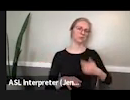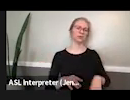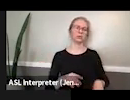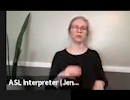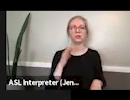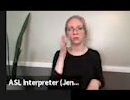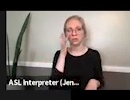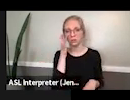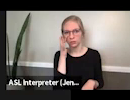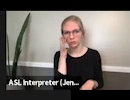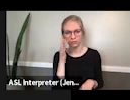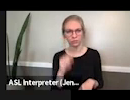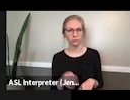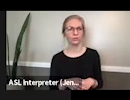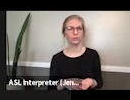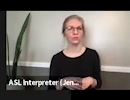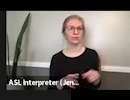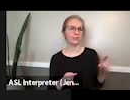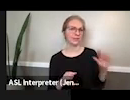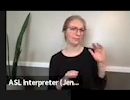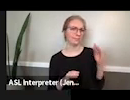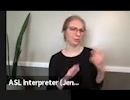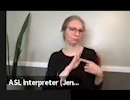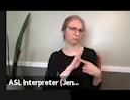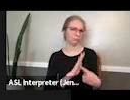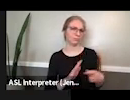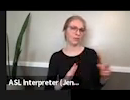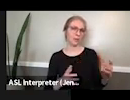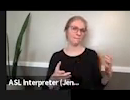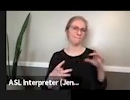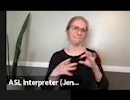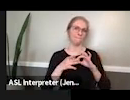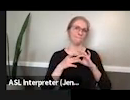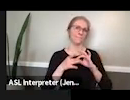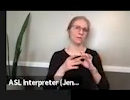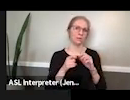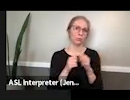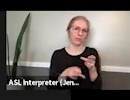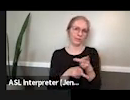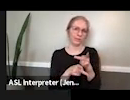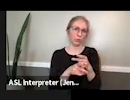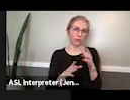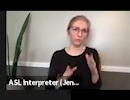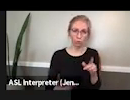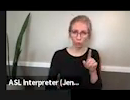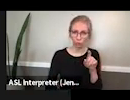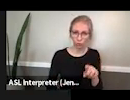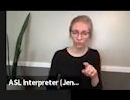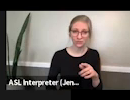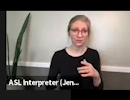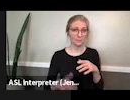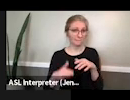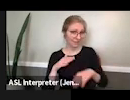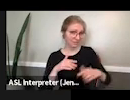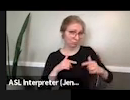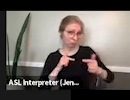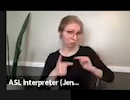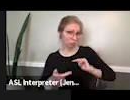appear to demonstrate that he's bonded with caregivers? Do you do that basic turn taking? I've used that